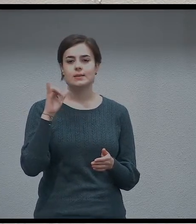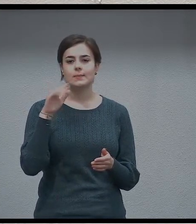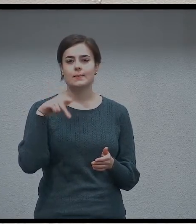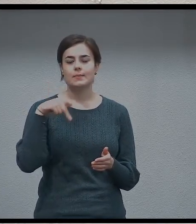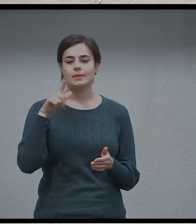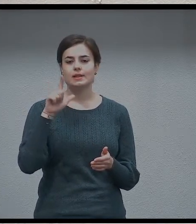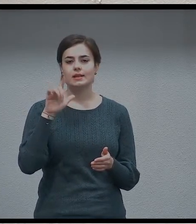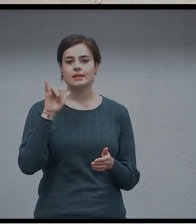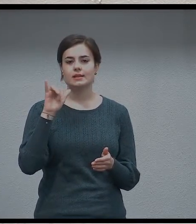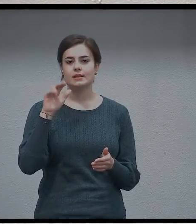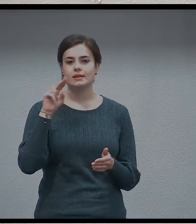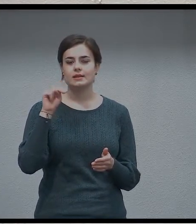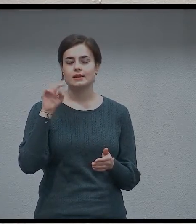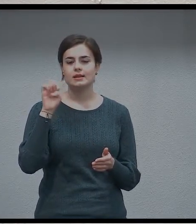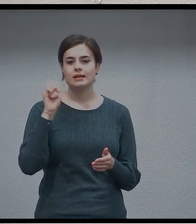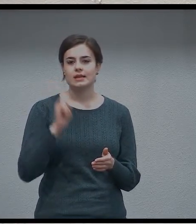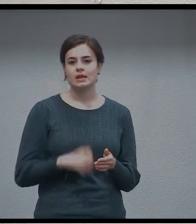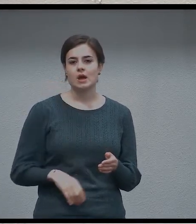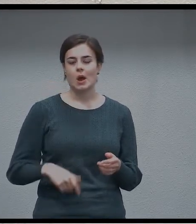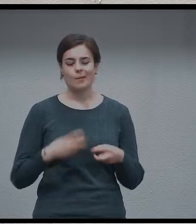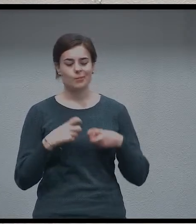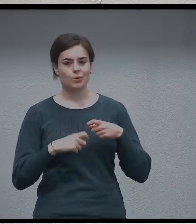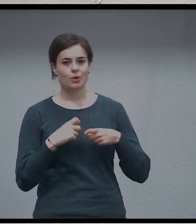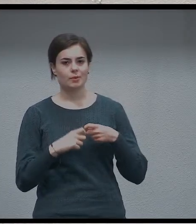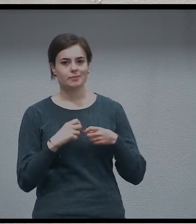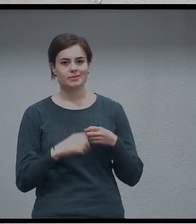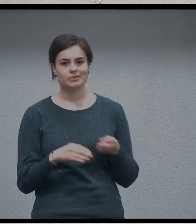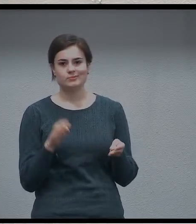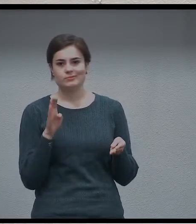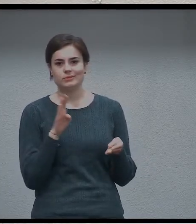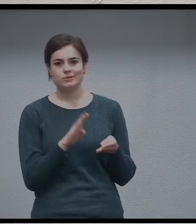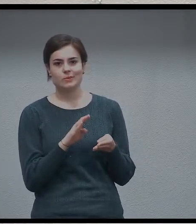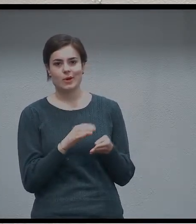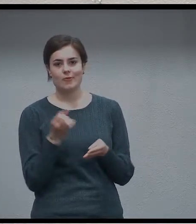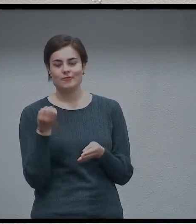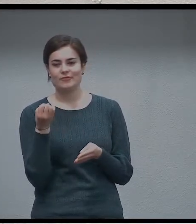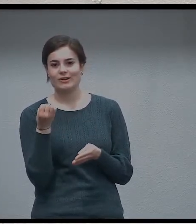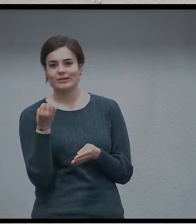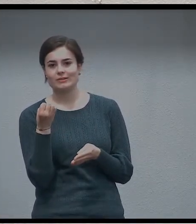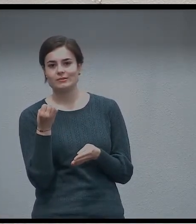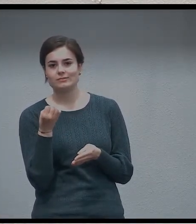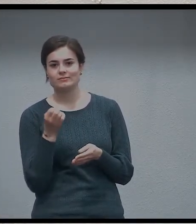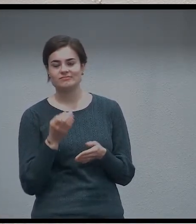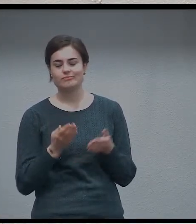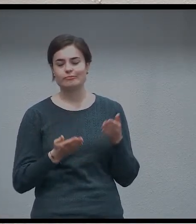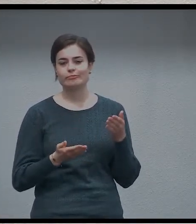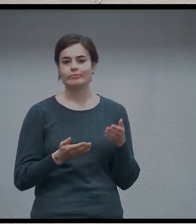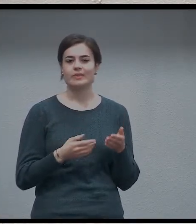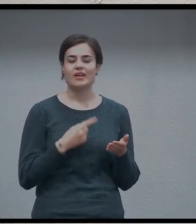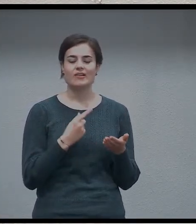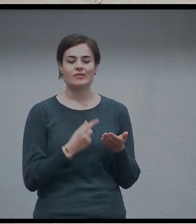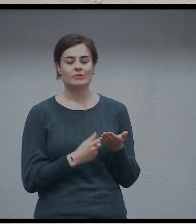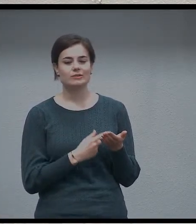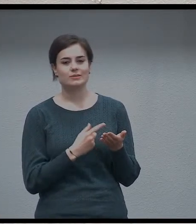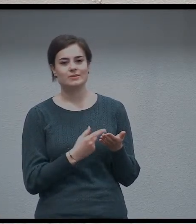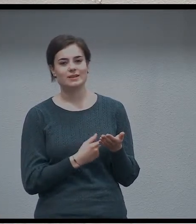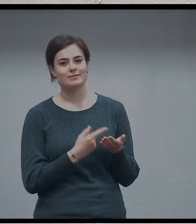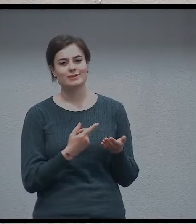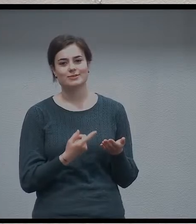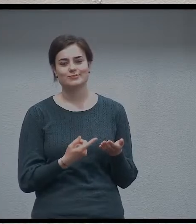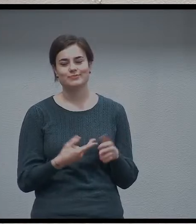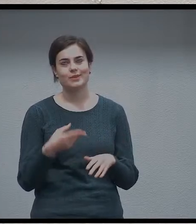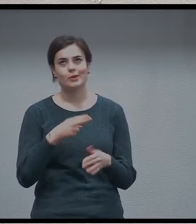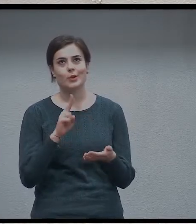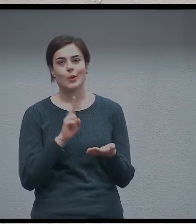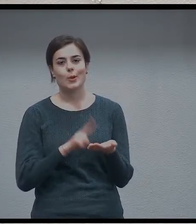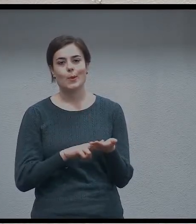other. They cheer for each other. They encourage one another. There's once in a while a little bit, of normal kids, but